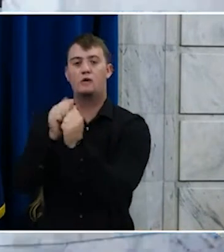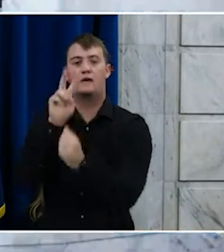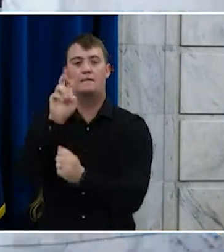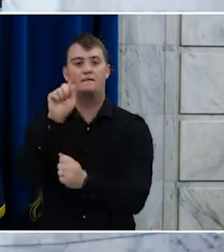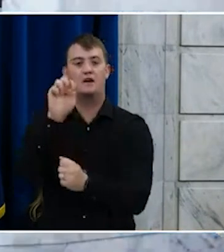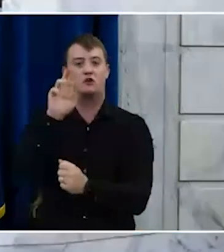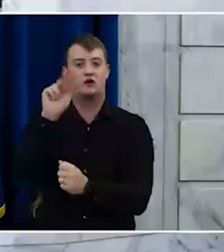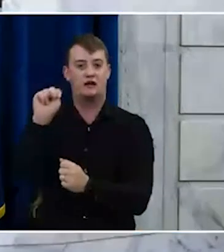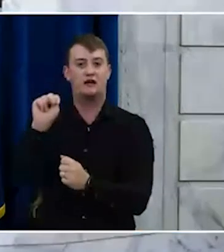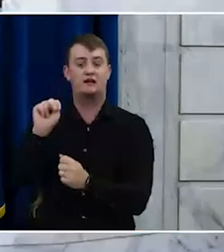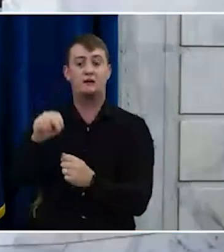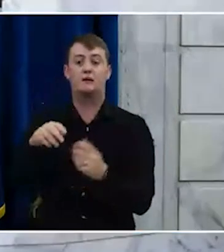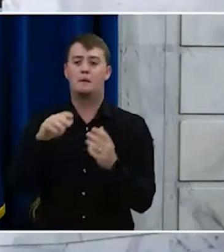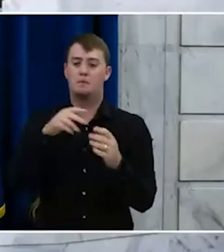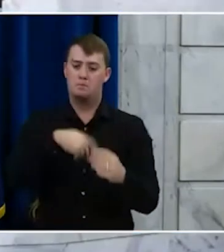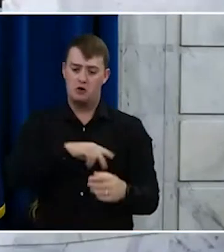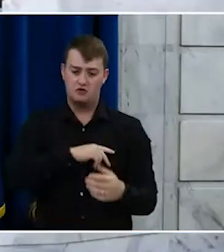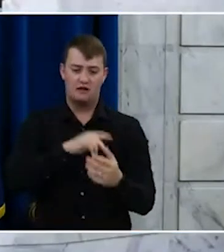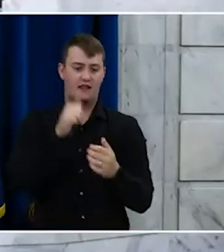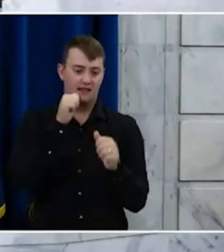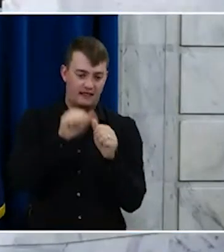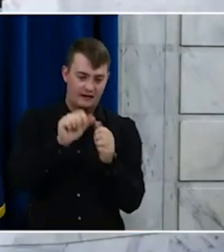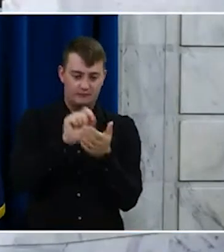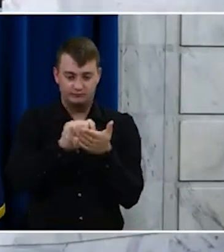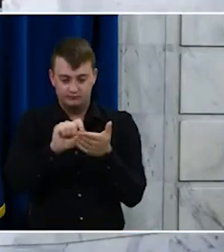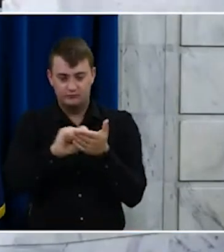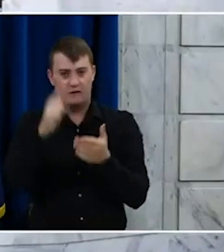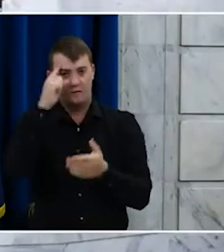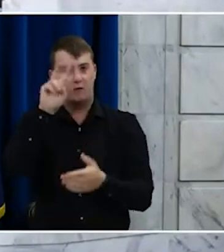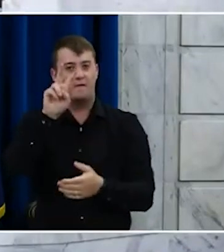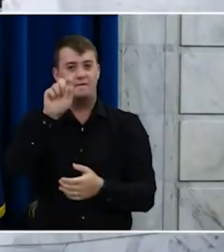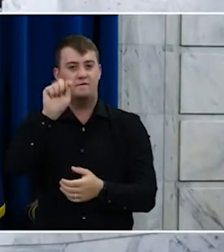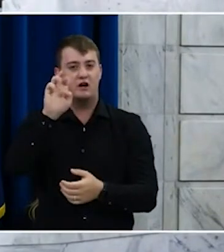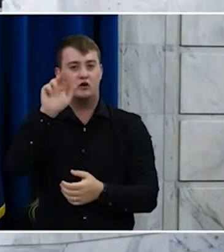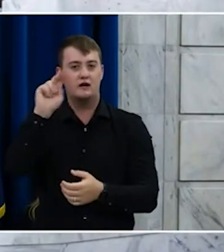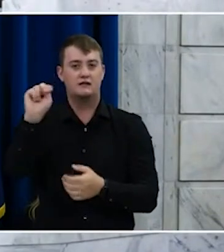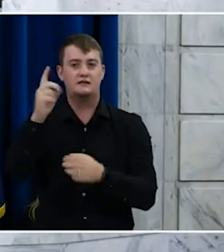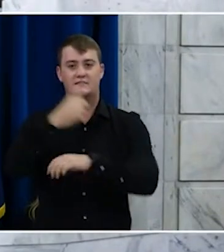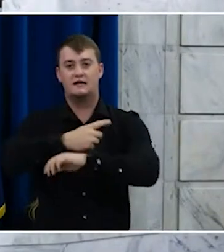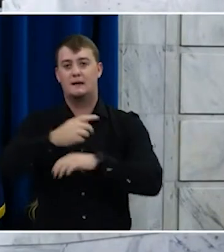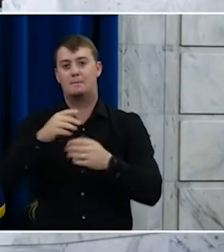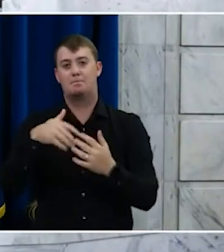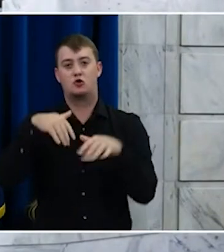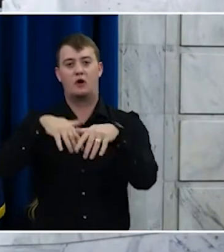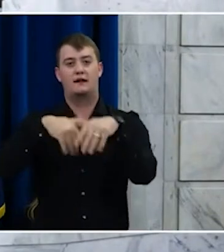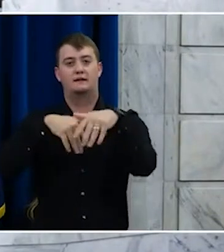created personalized letters and posters for their Veterans Day parade.